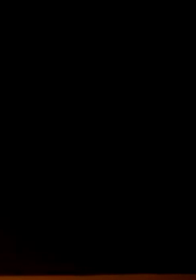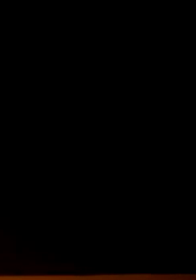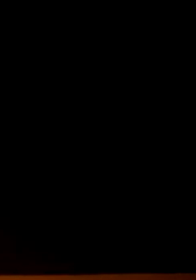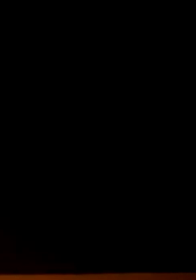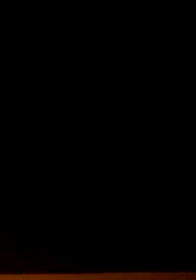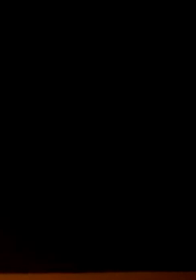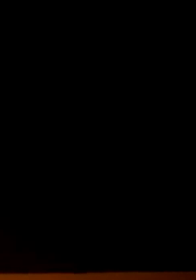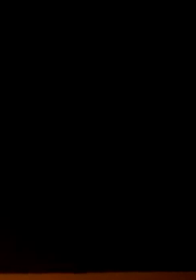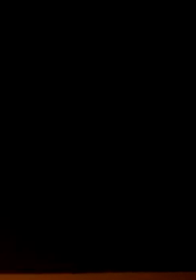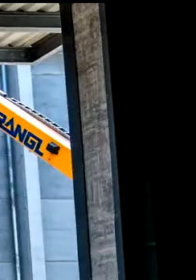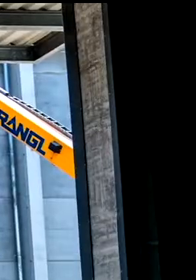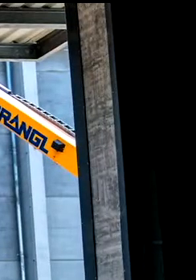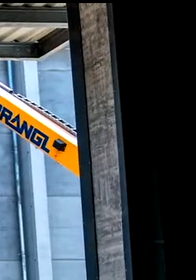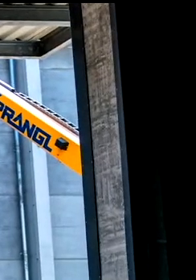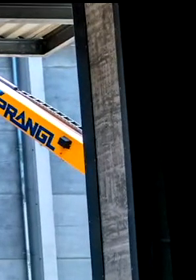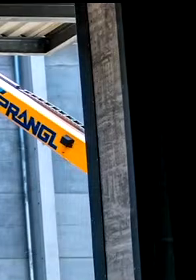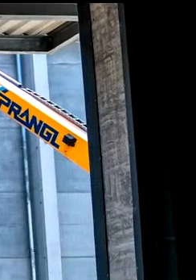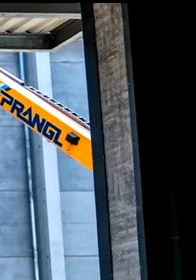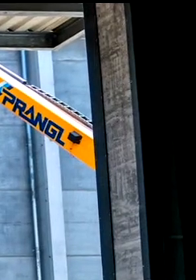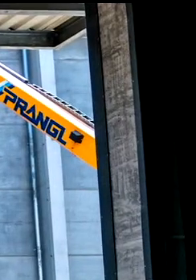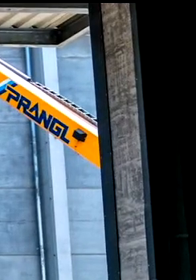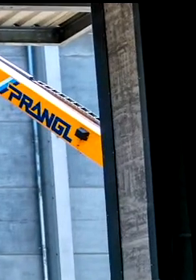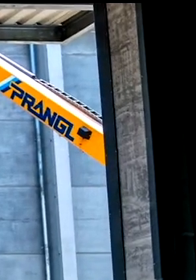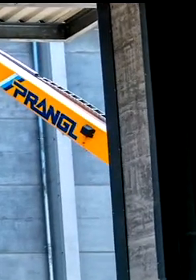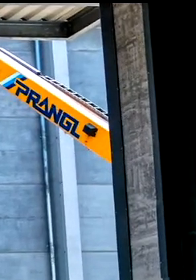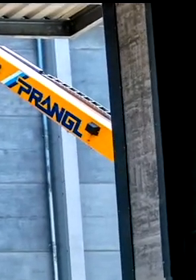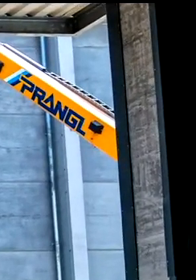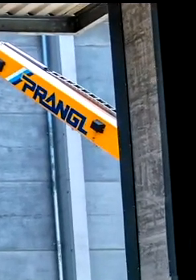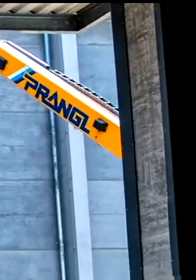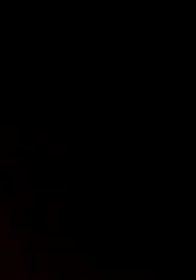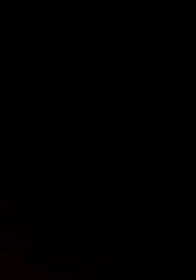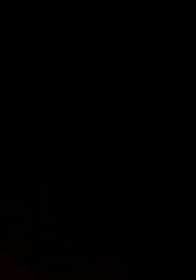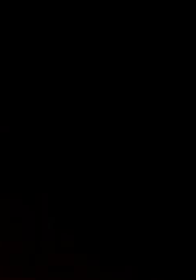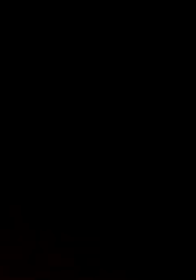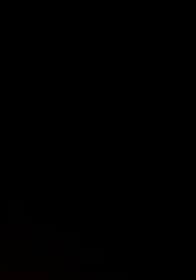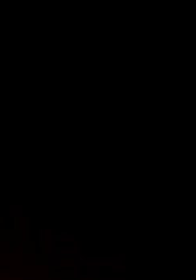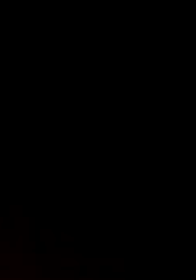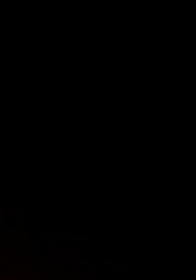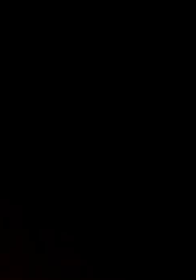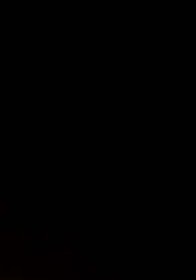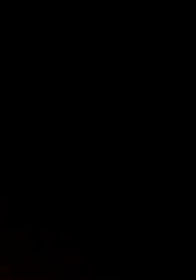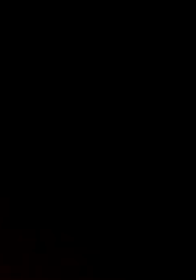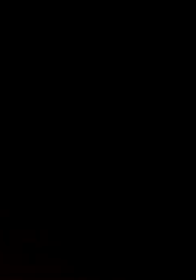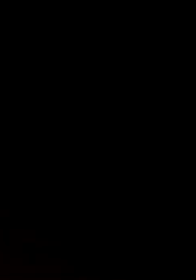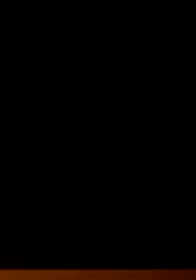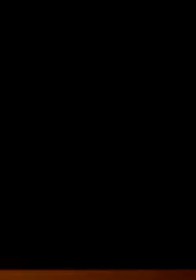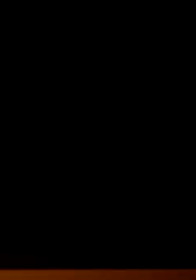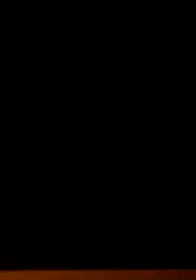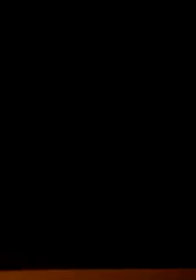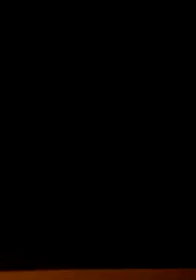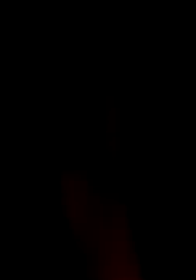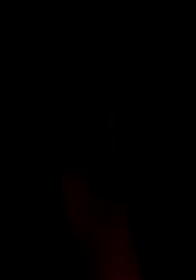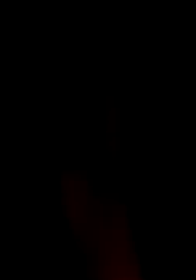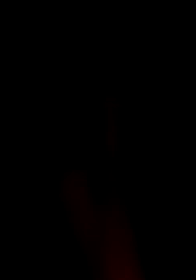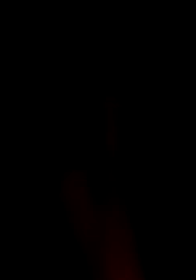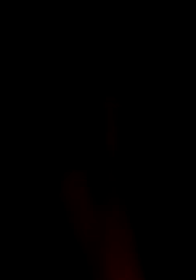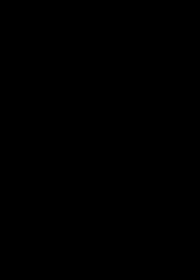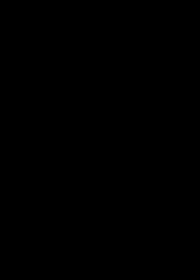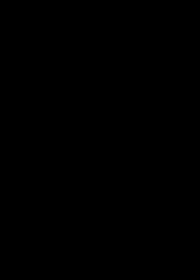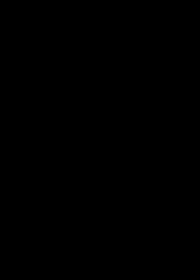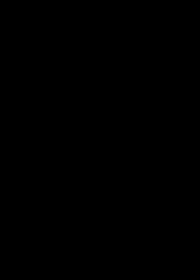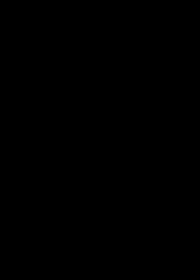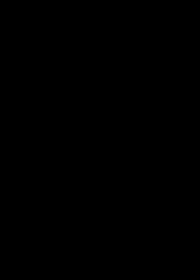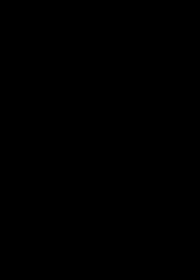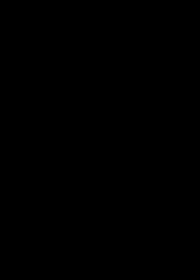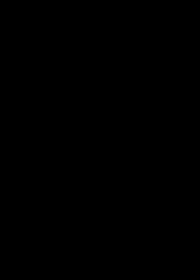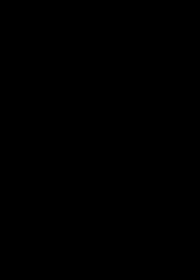had a bit of a hunch that if we joined enough vortexes together, we were able to kind of create something that was equivalent to a soft sun, or even more powerful than a